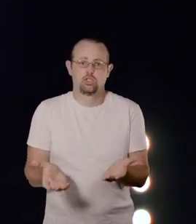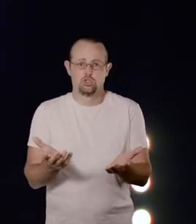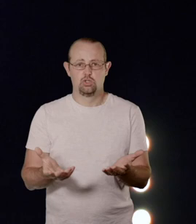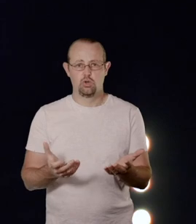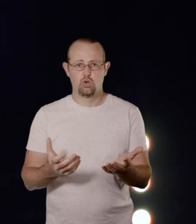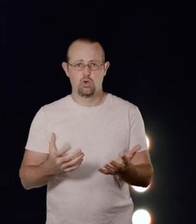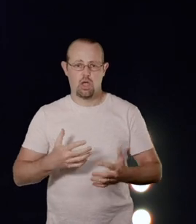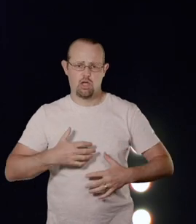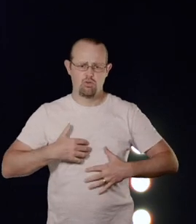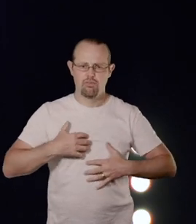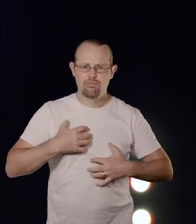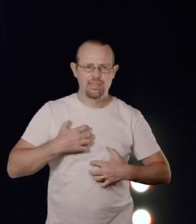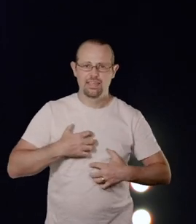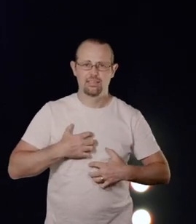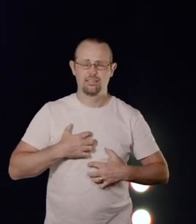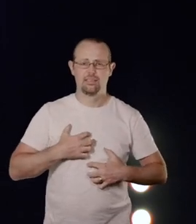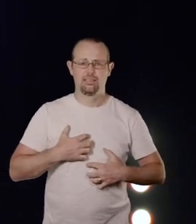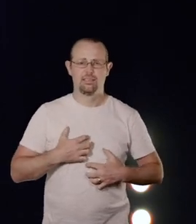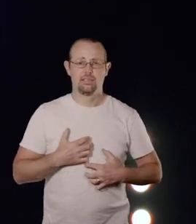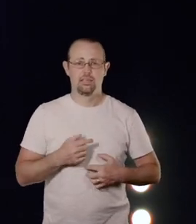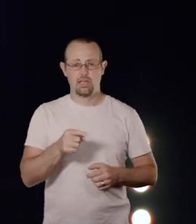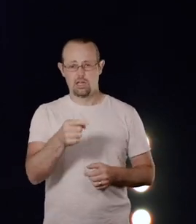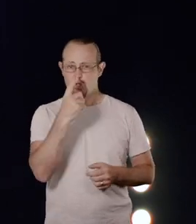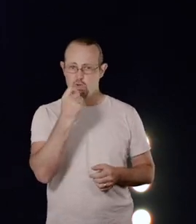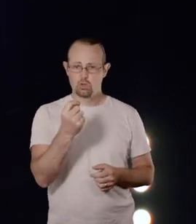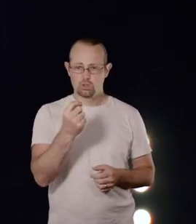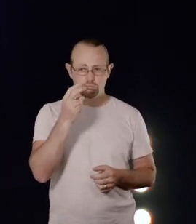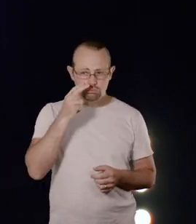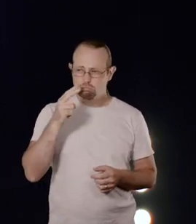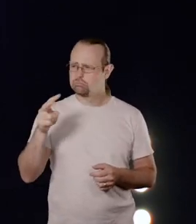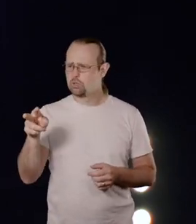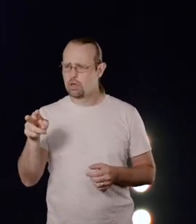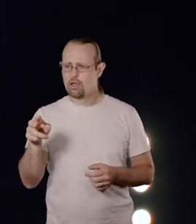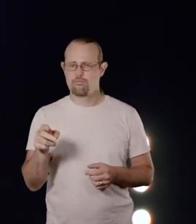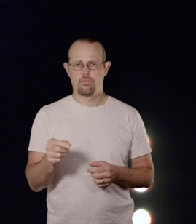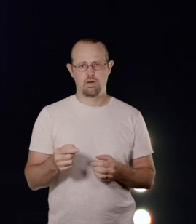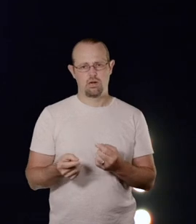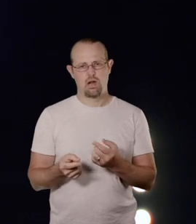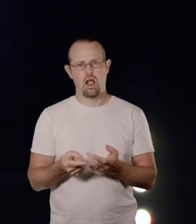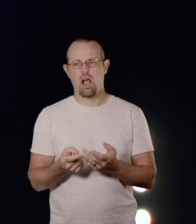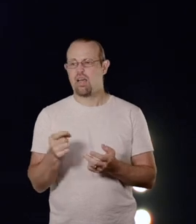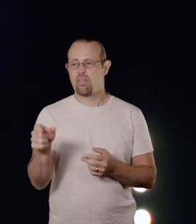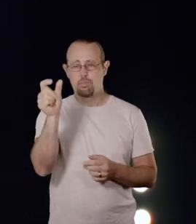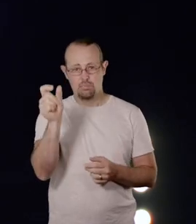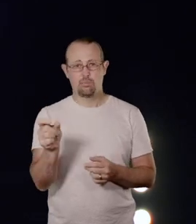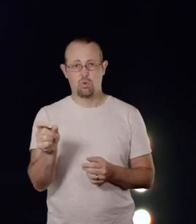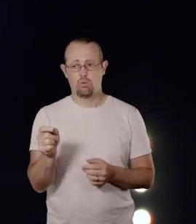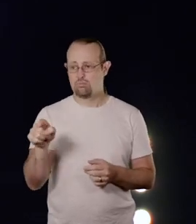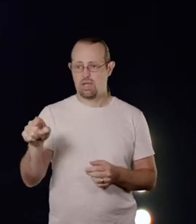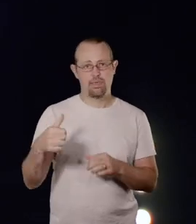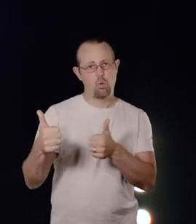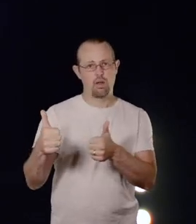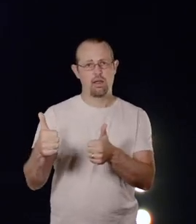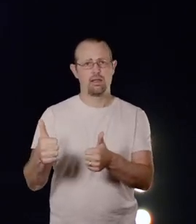able to watch out for someone else and see how they are. Are they doing okay? Are they well? We've not been able to meet up in homes, as you